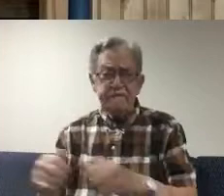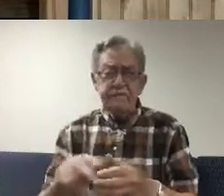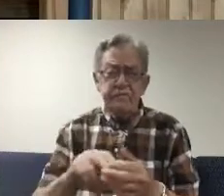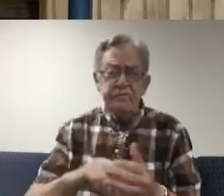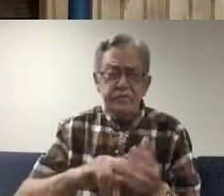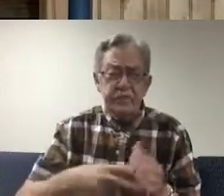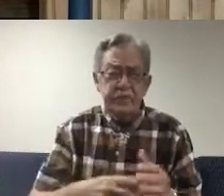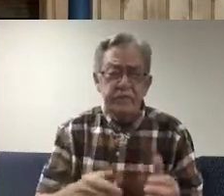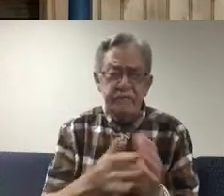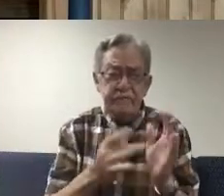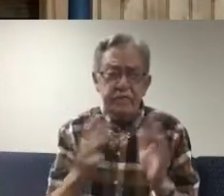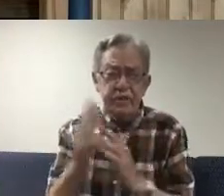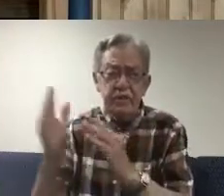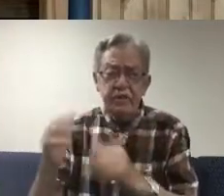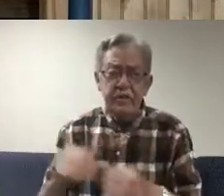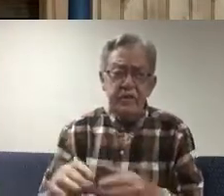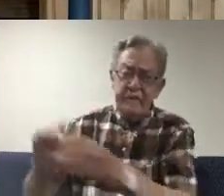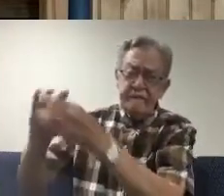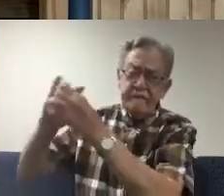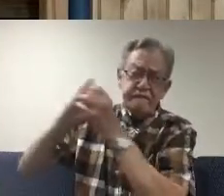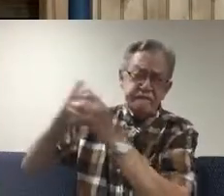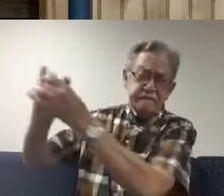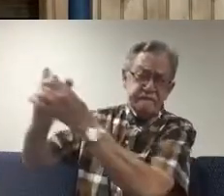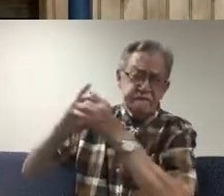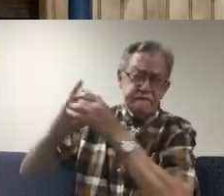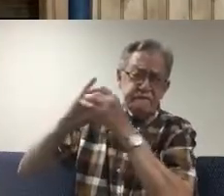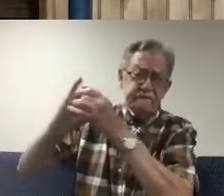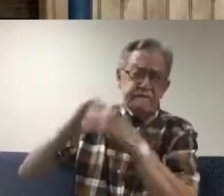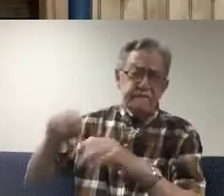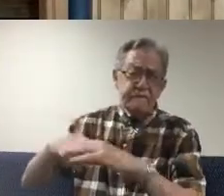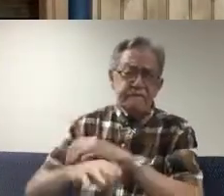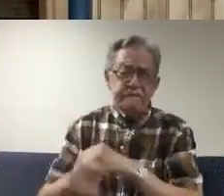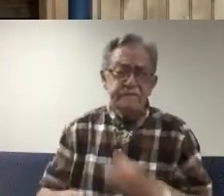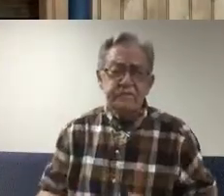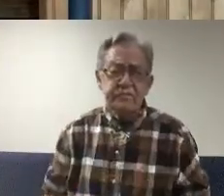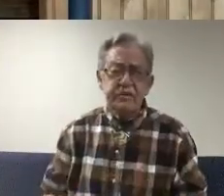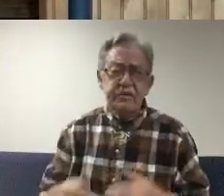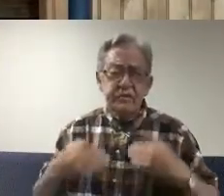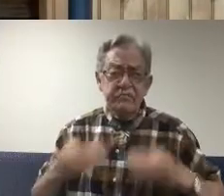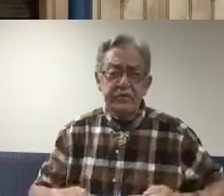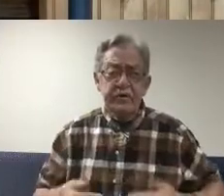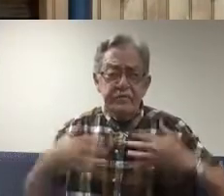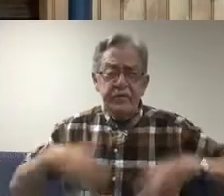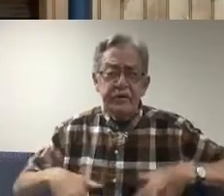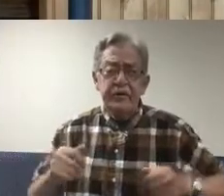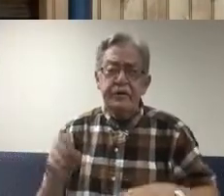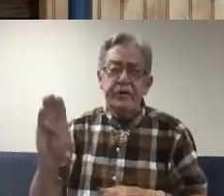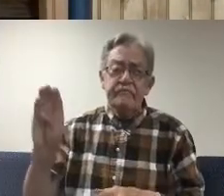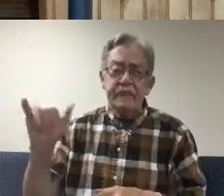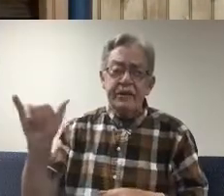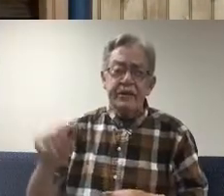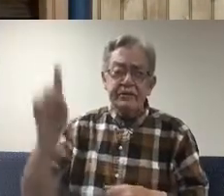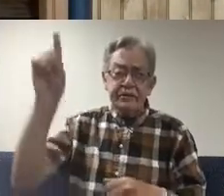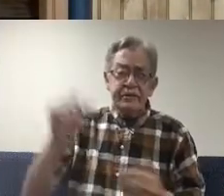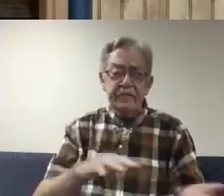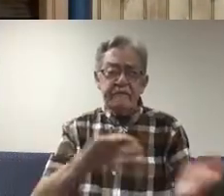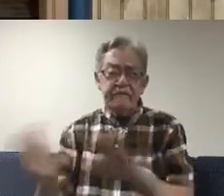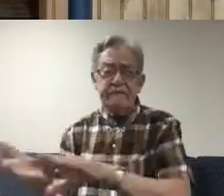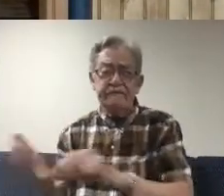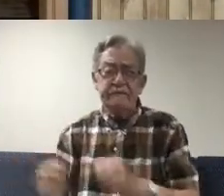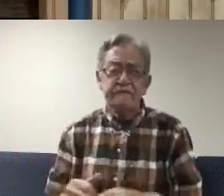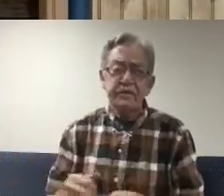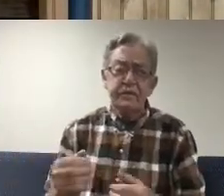I'm more moral than... No, realize that in our fallen nature, we're all born this way. We're